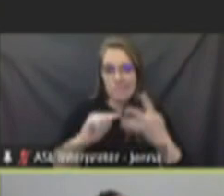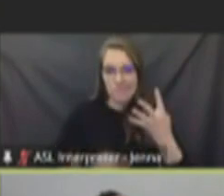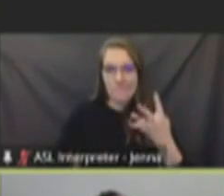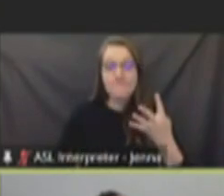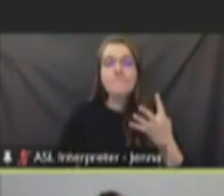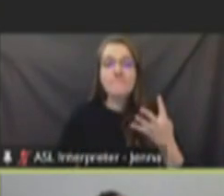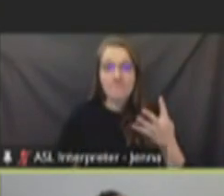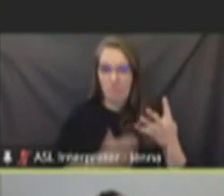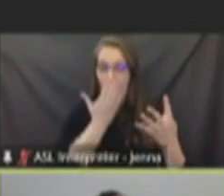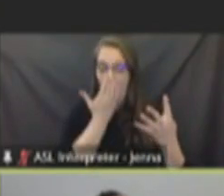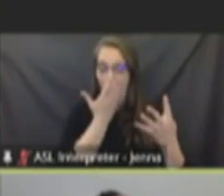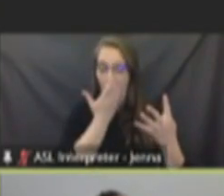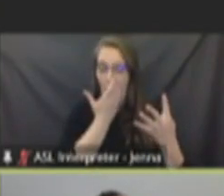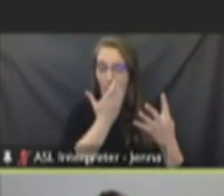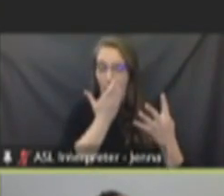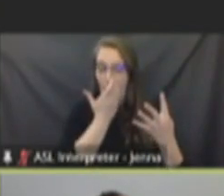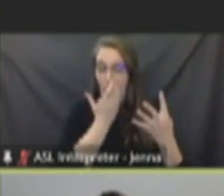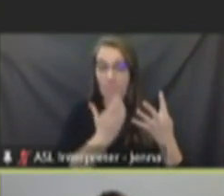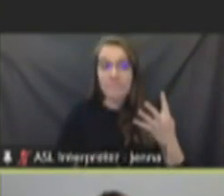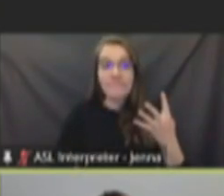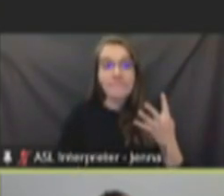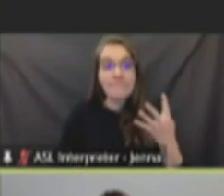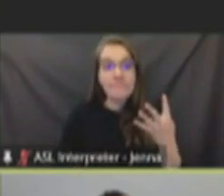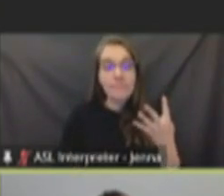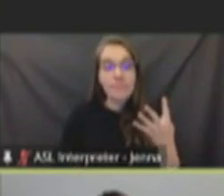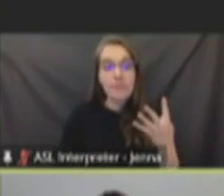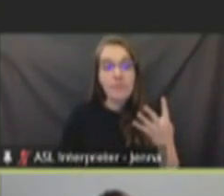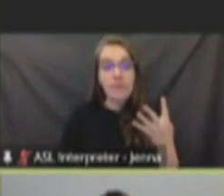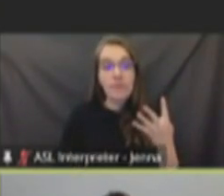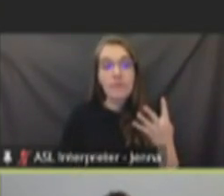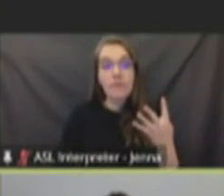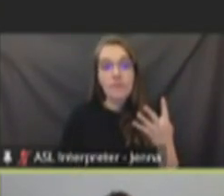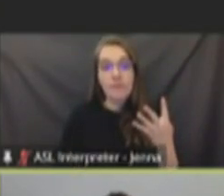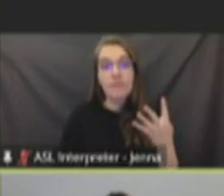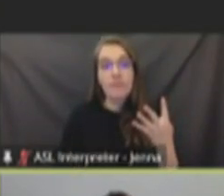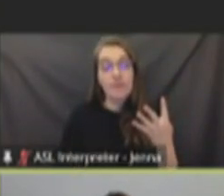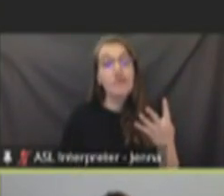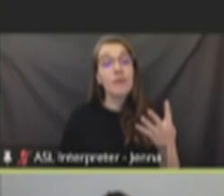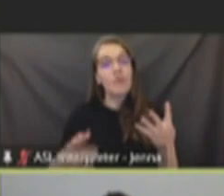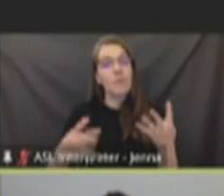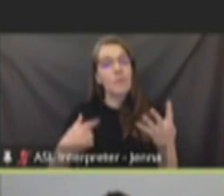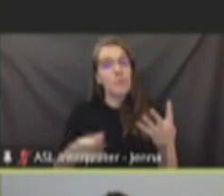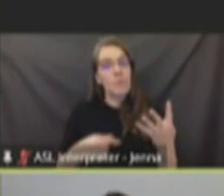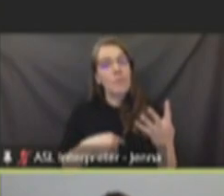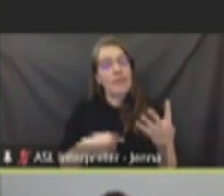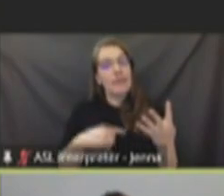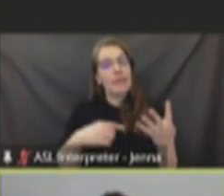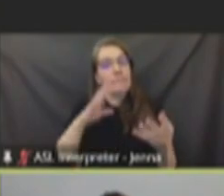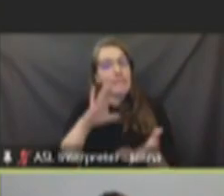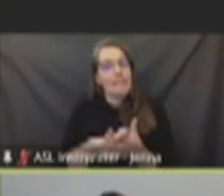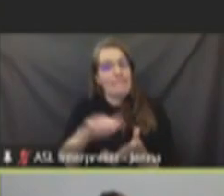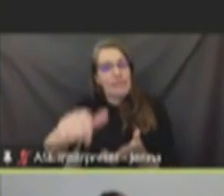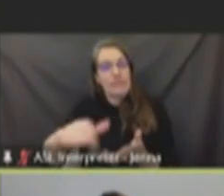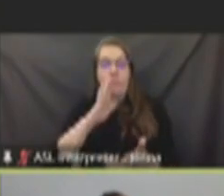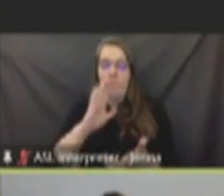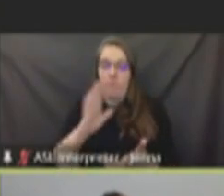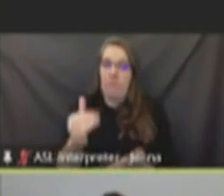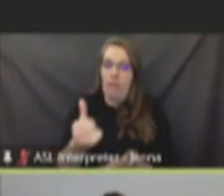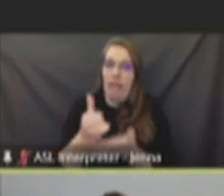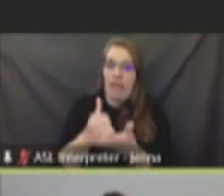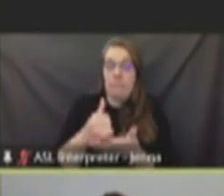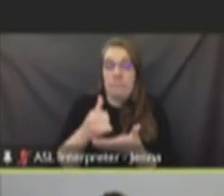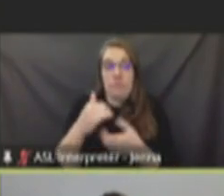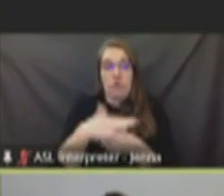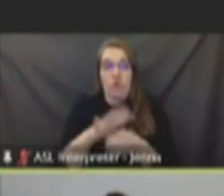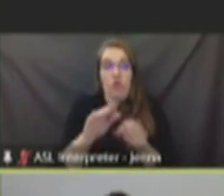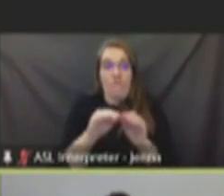again, while we do think that this will definitely have a public health effect of reducing the spread of COVID-19 in